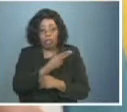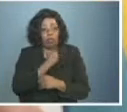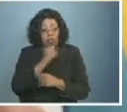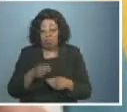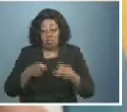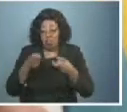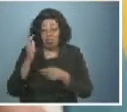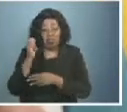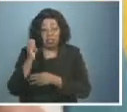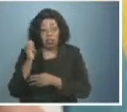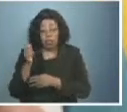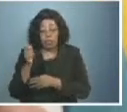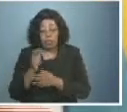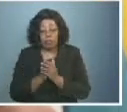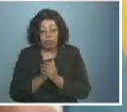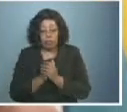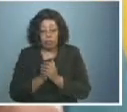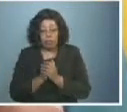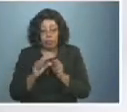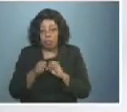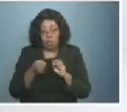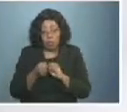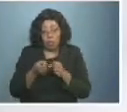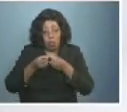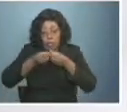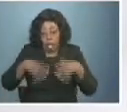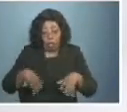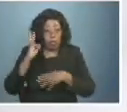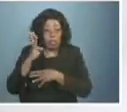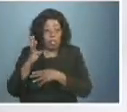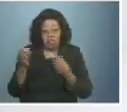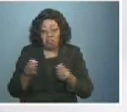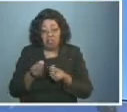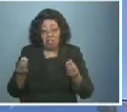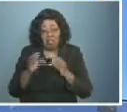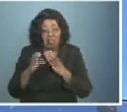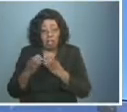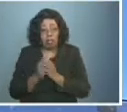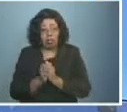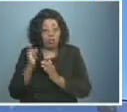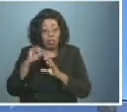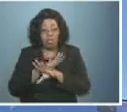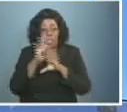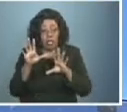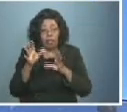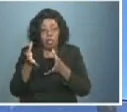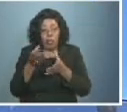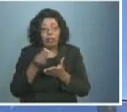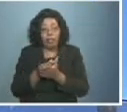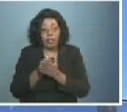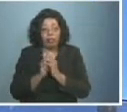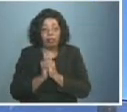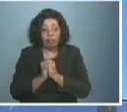give testimony, and therefore, without the witness, there was no case to proceed with. He was rather clear. He wanted money for